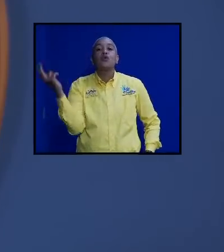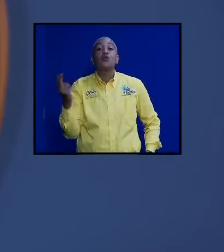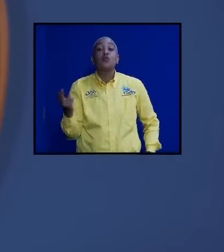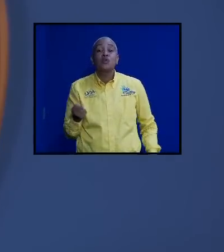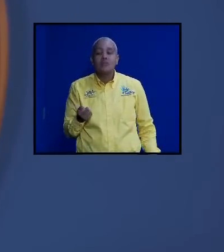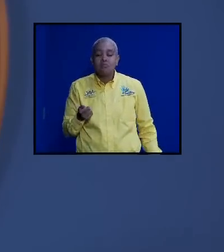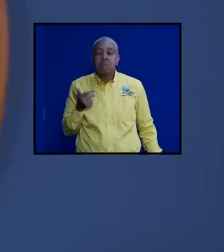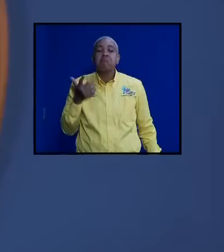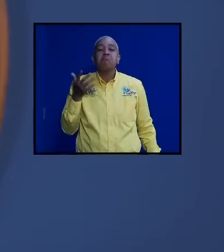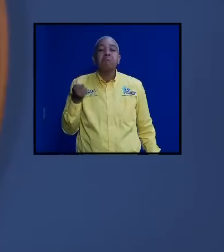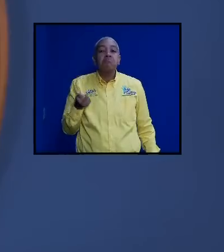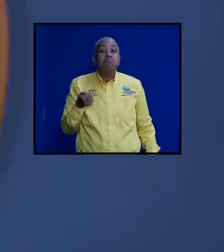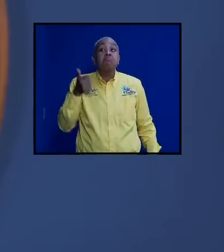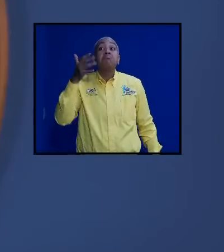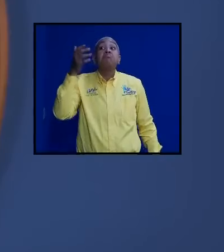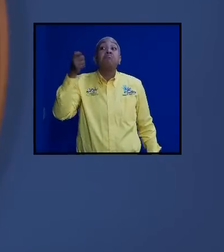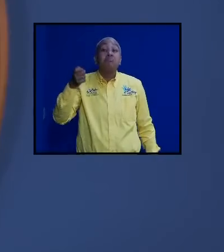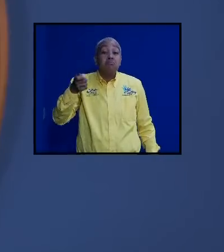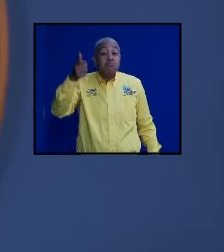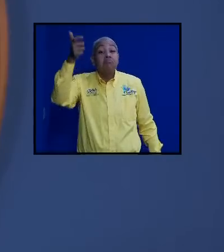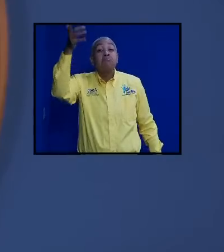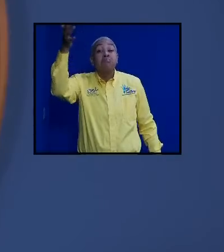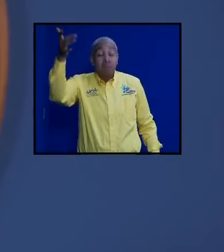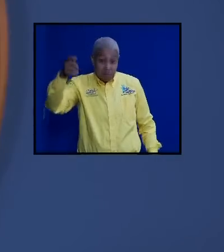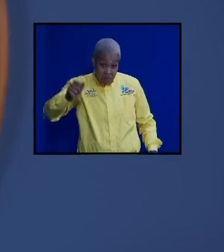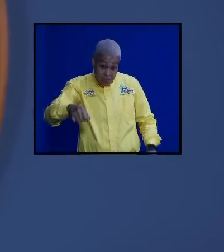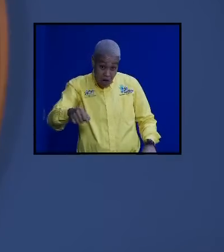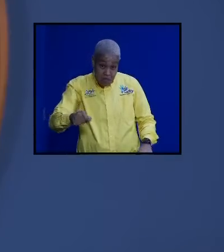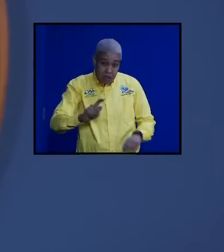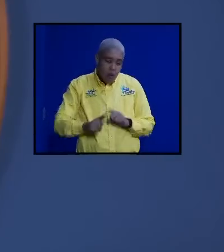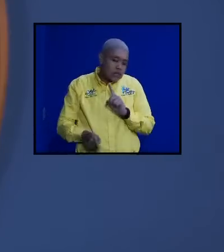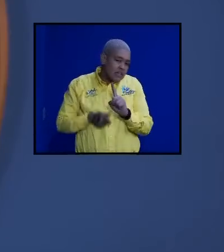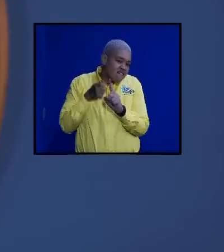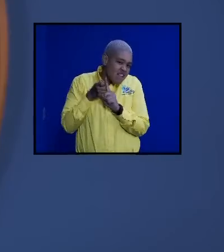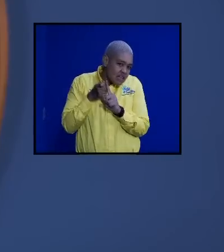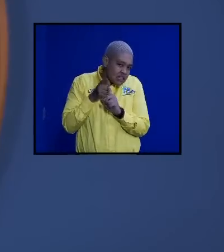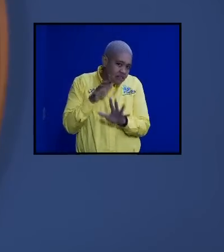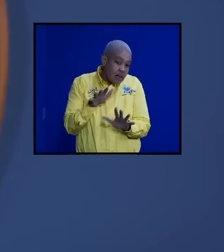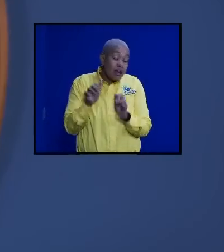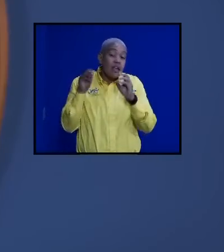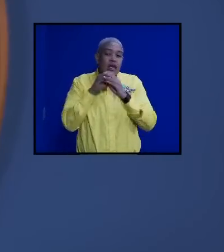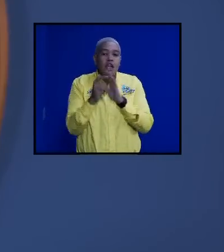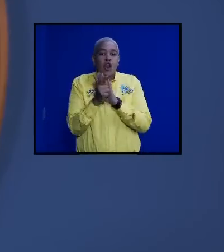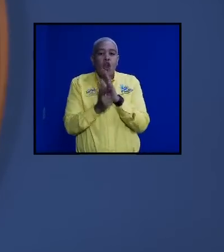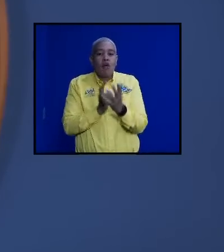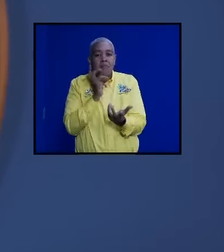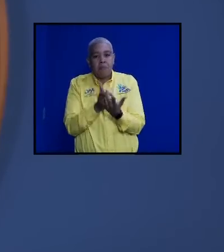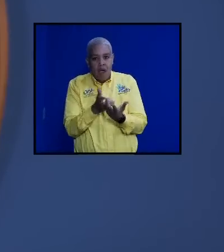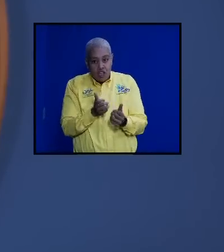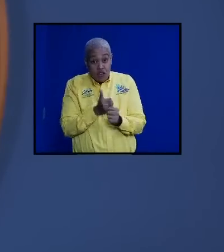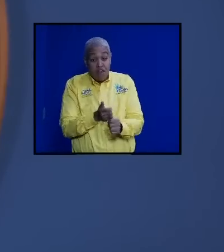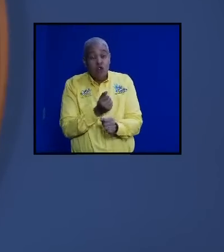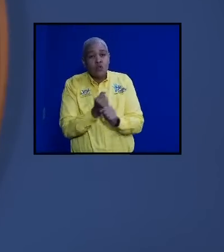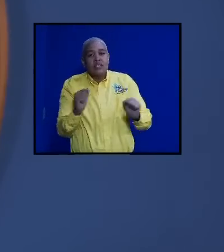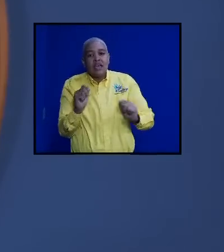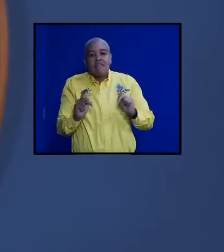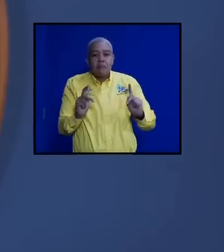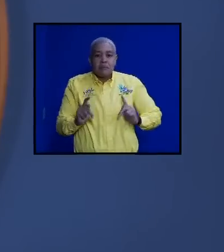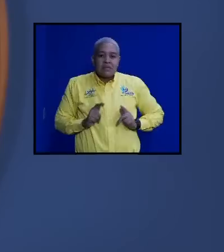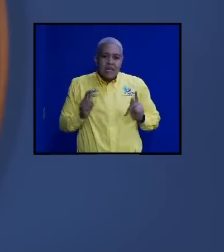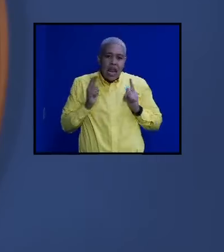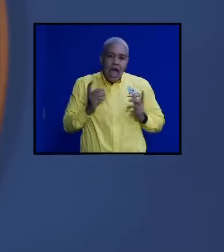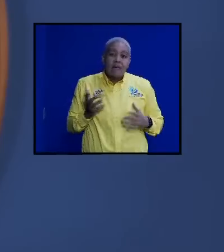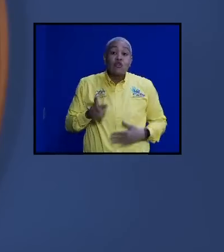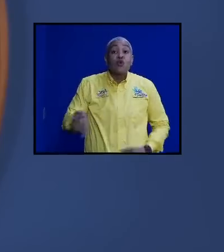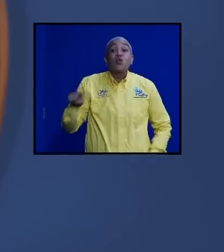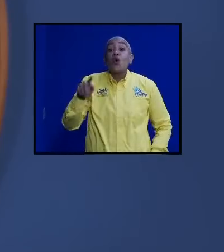as possible, but as effectively as possible within the law to save lives. So